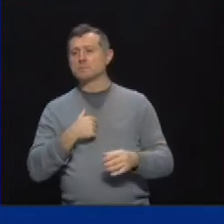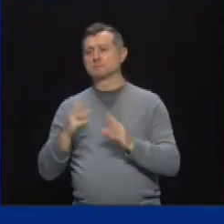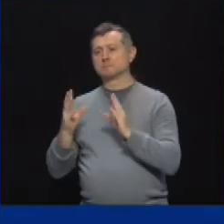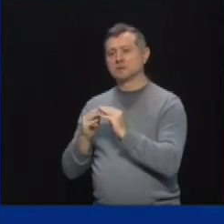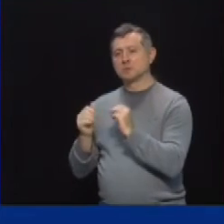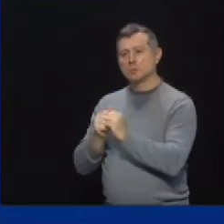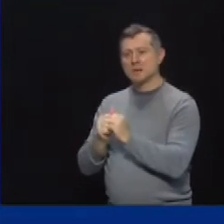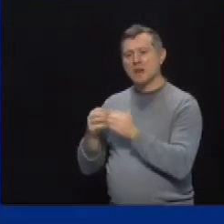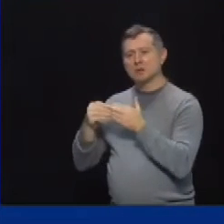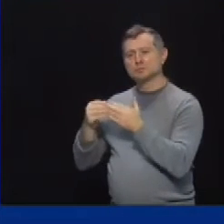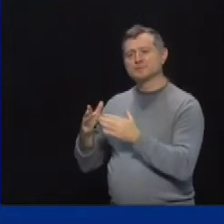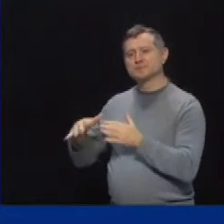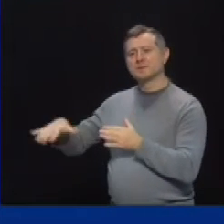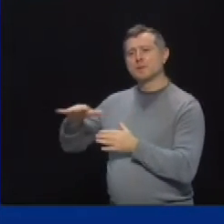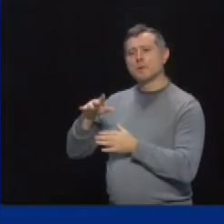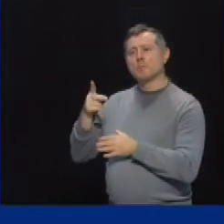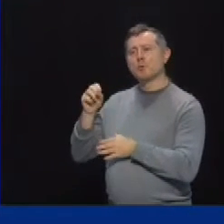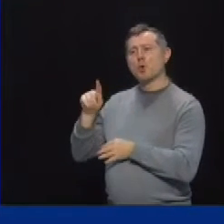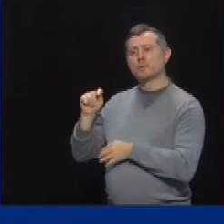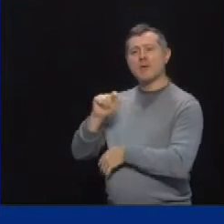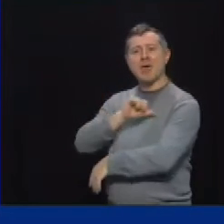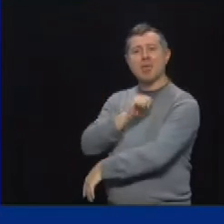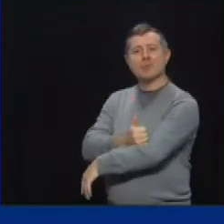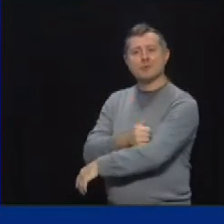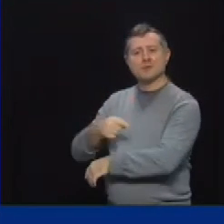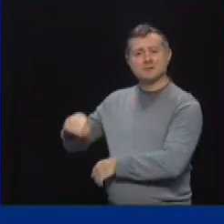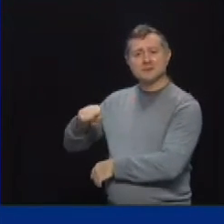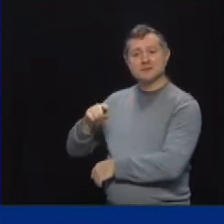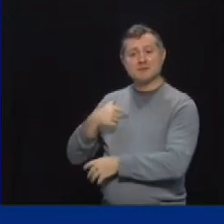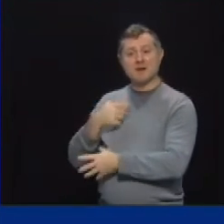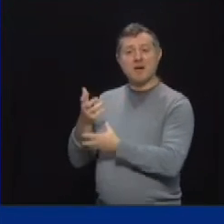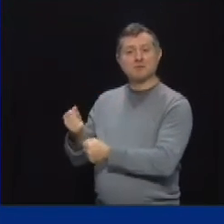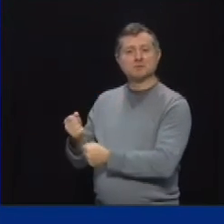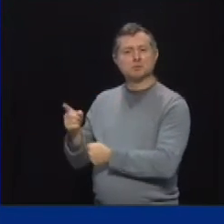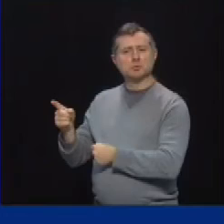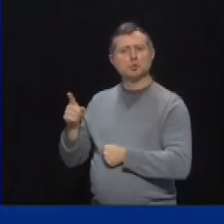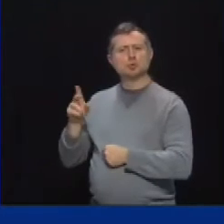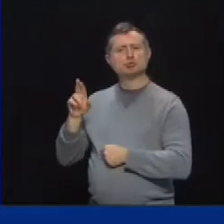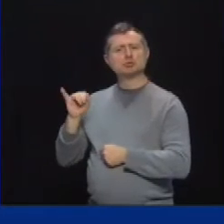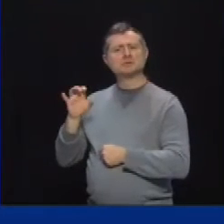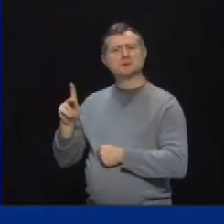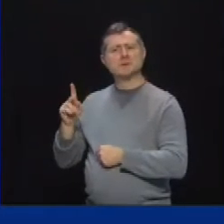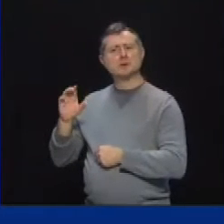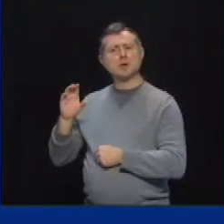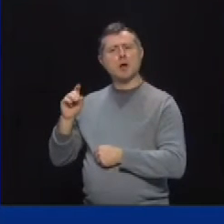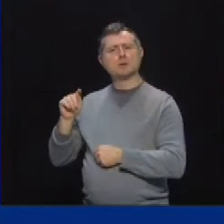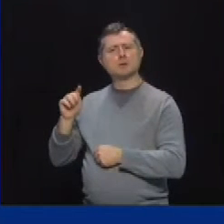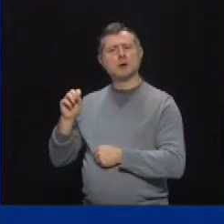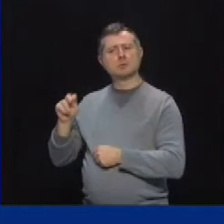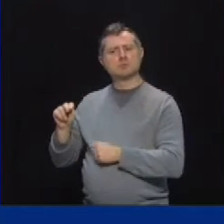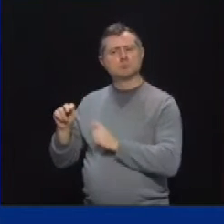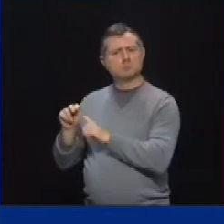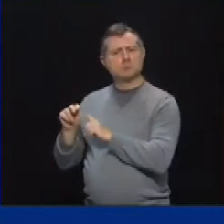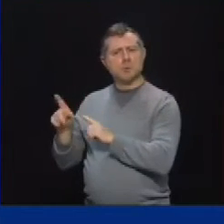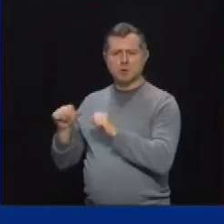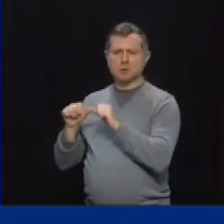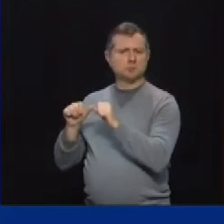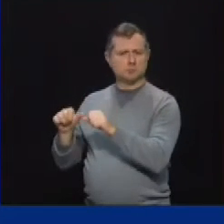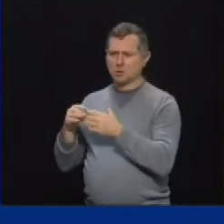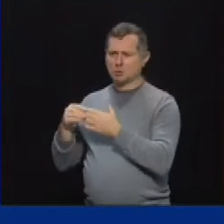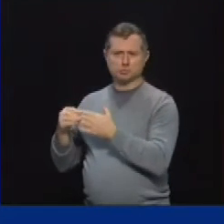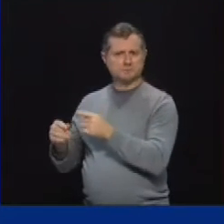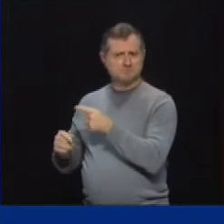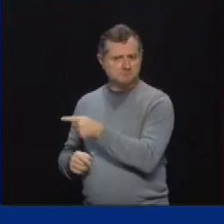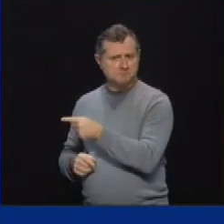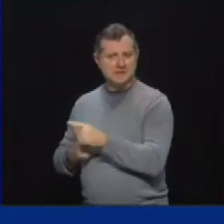Port Authority. And I have confidence in Rick Cotton that he's going to continue to lead. But I'm also very cognizant that there are many people on these boards.